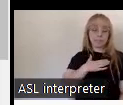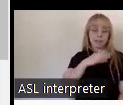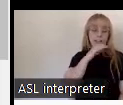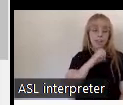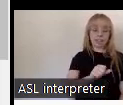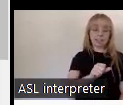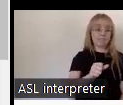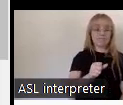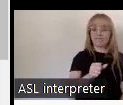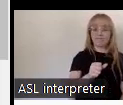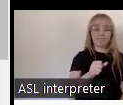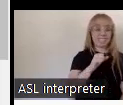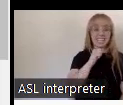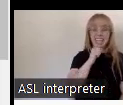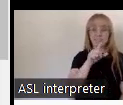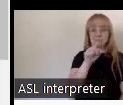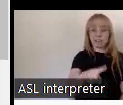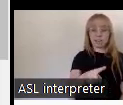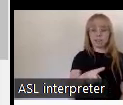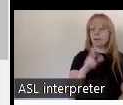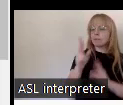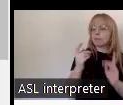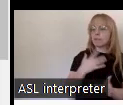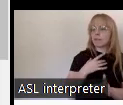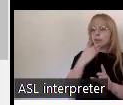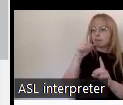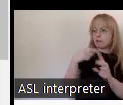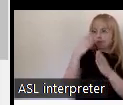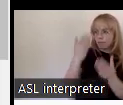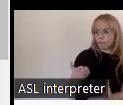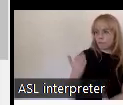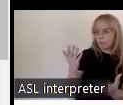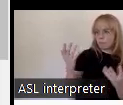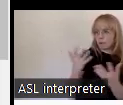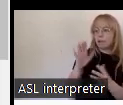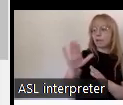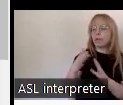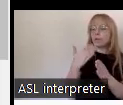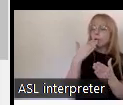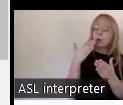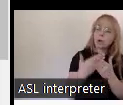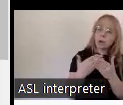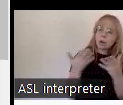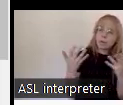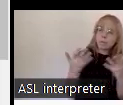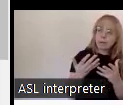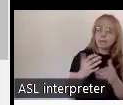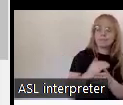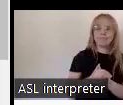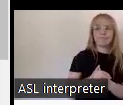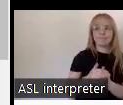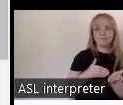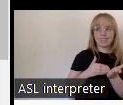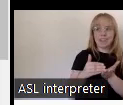believe, have been asked, what do people like about you? What are you good at? Those are questions that don't often get